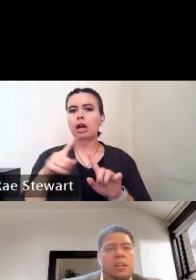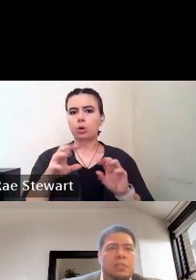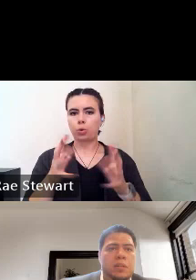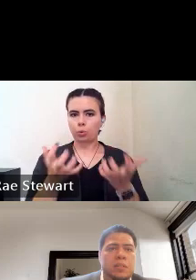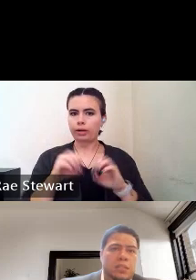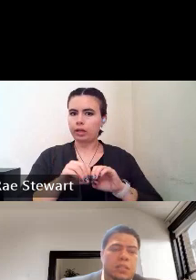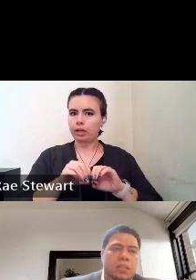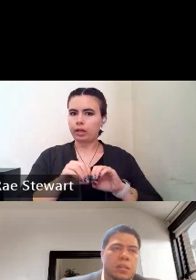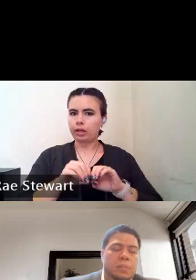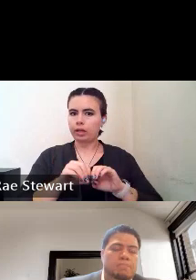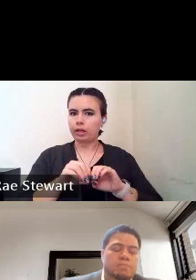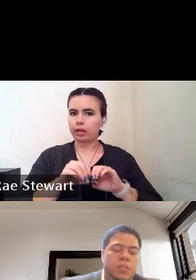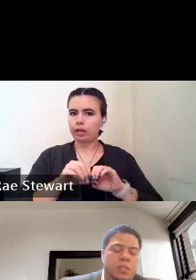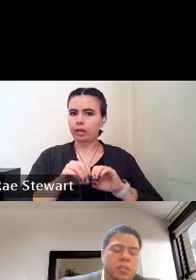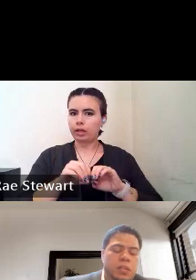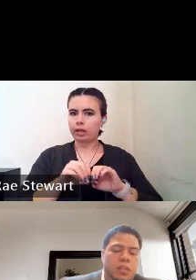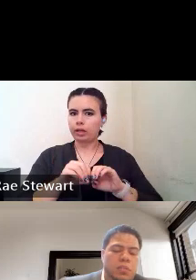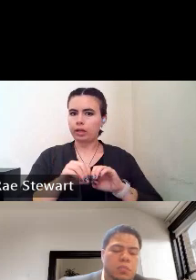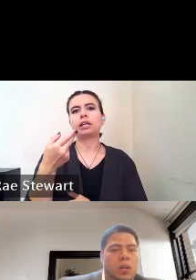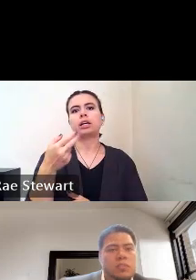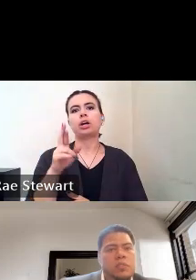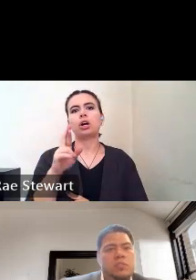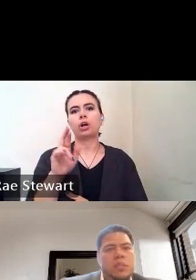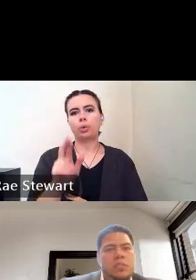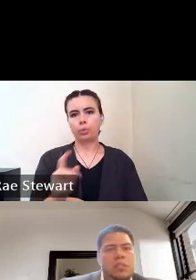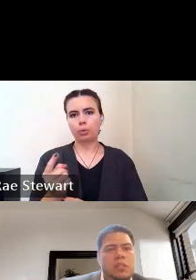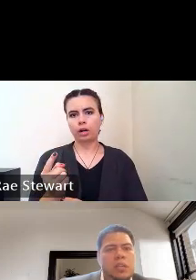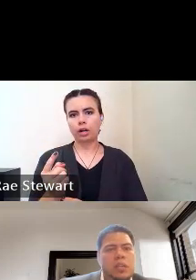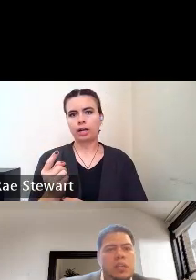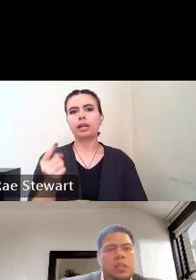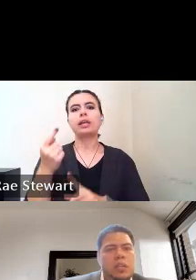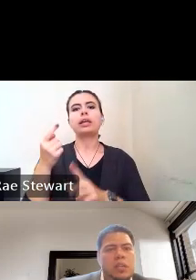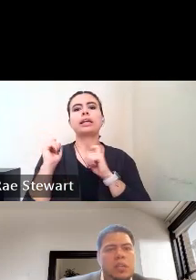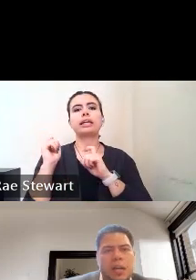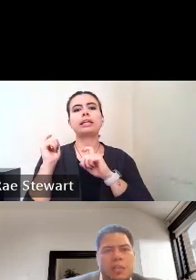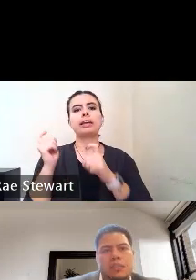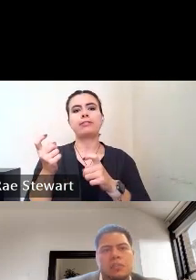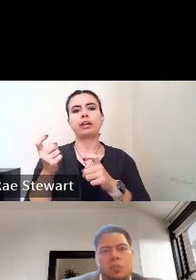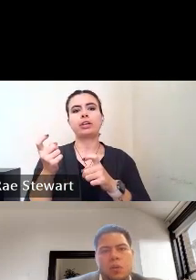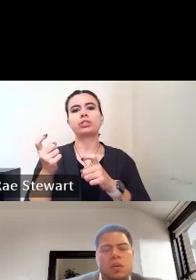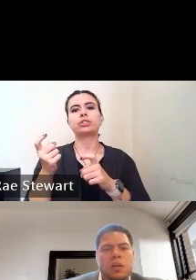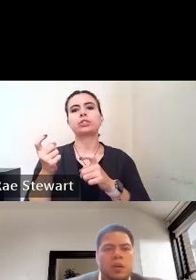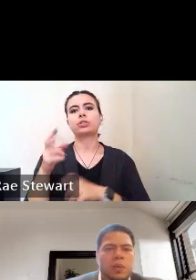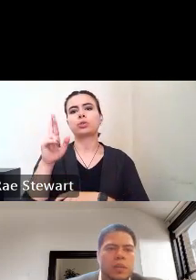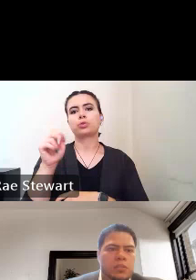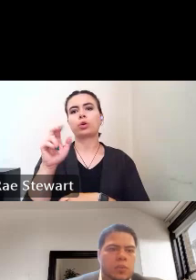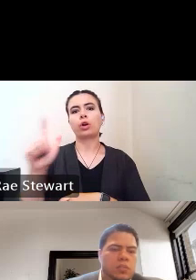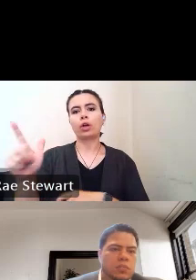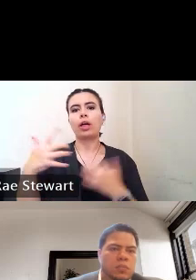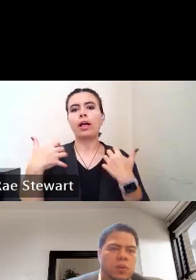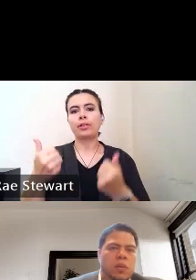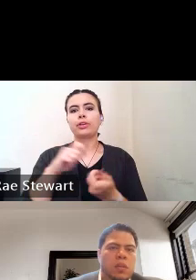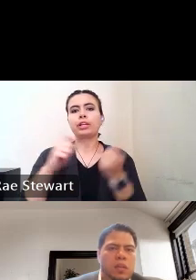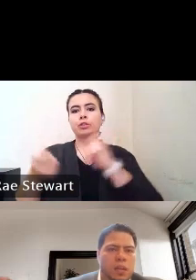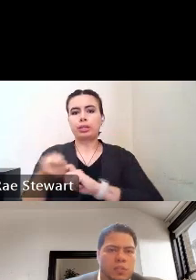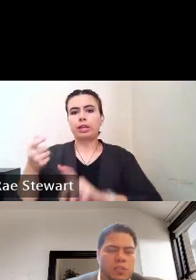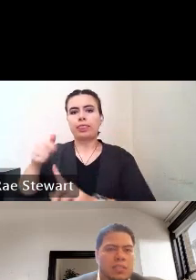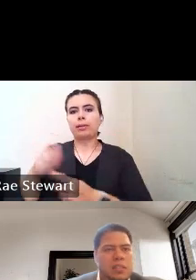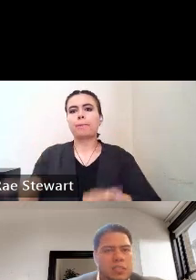HR 1 gave us rural health transformation, it is important in the context of where we're going towards the